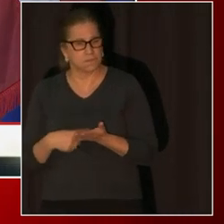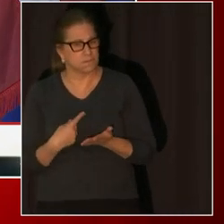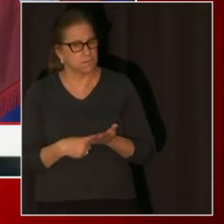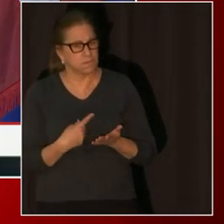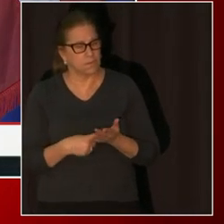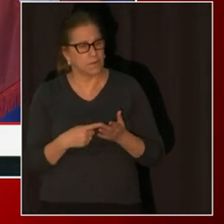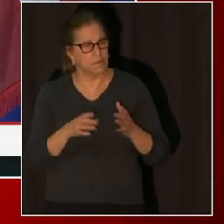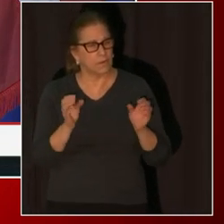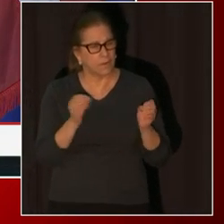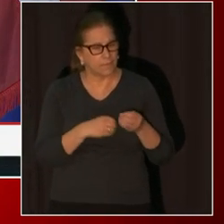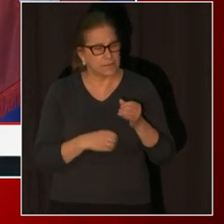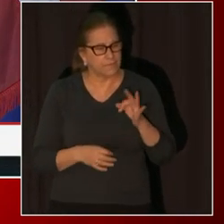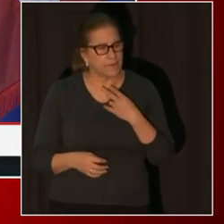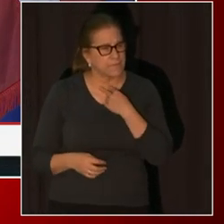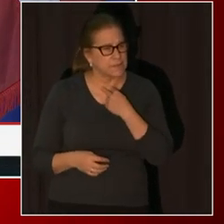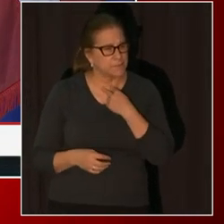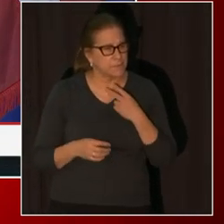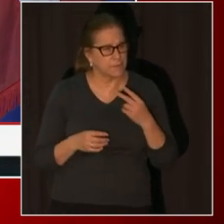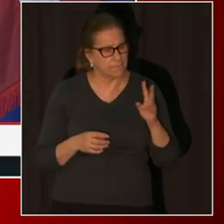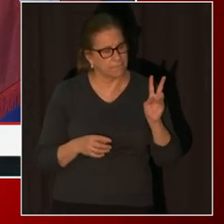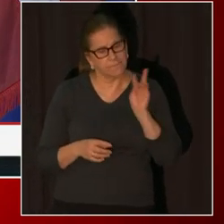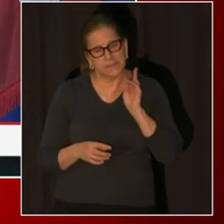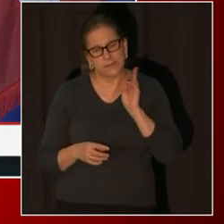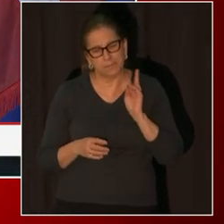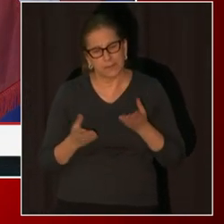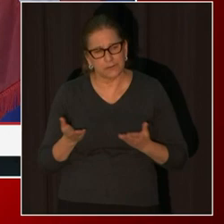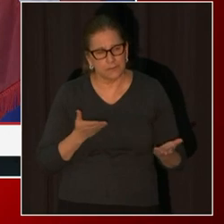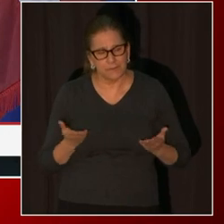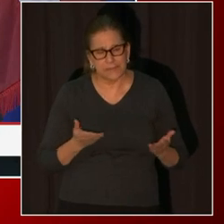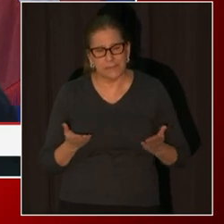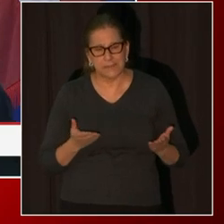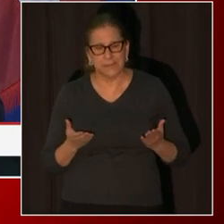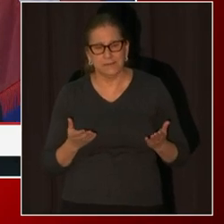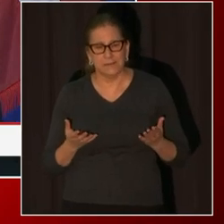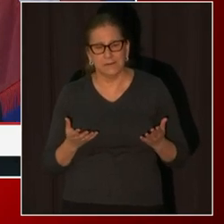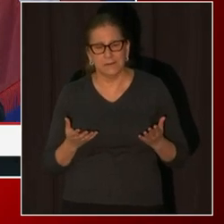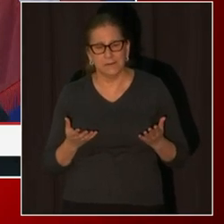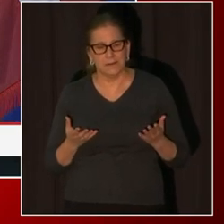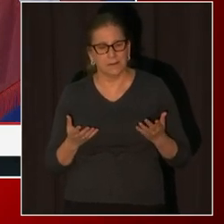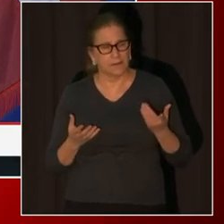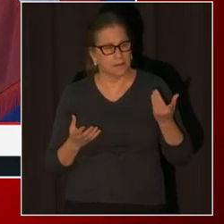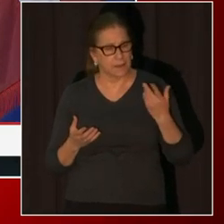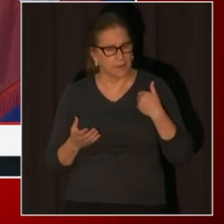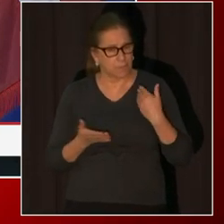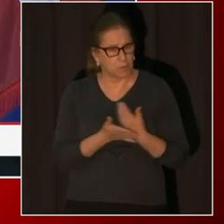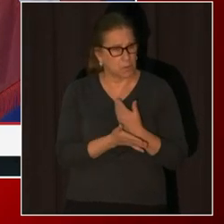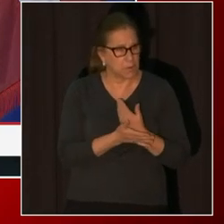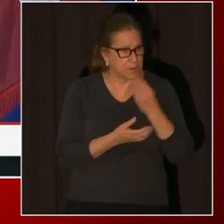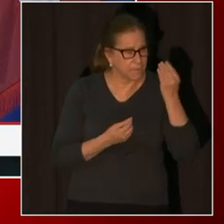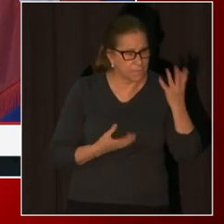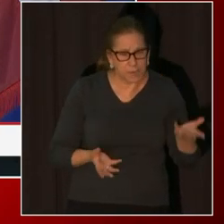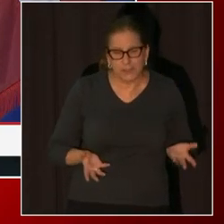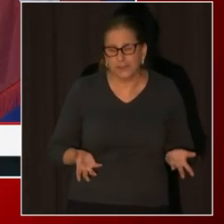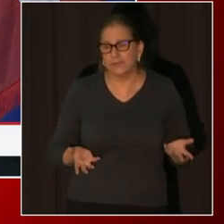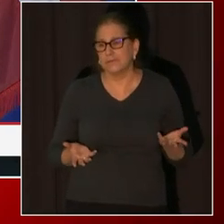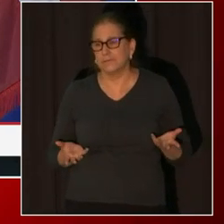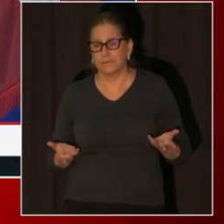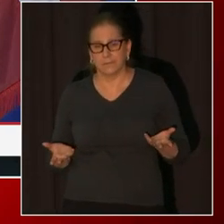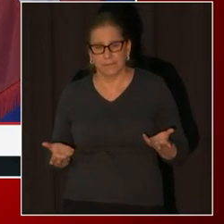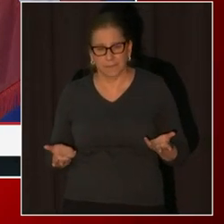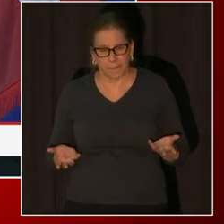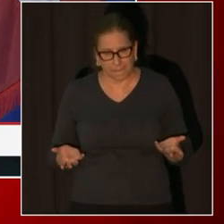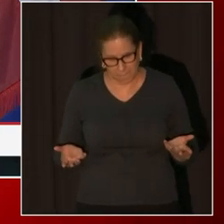know, Rashad, if you have the latest on what they came back to us with. But we do not